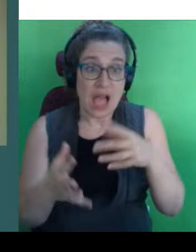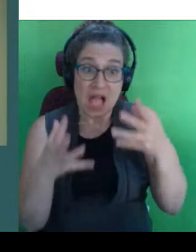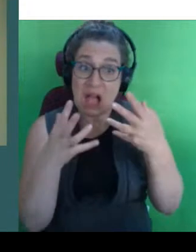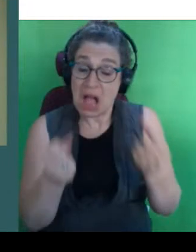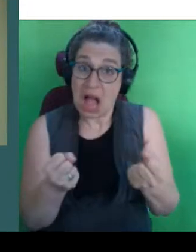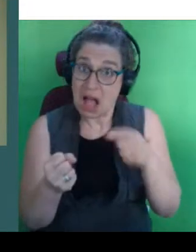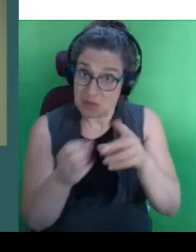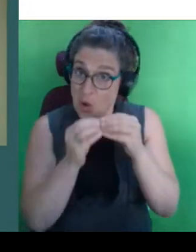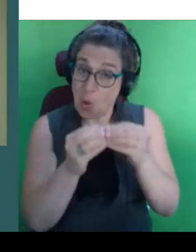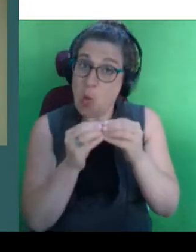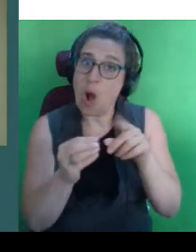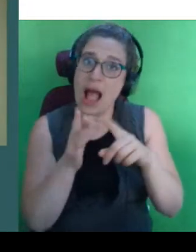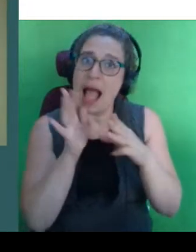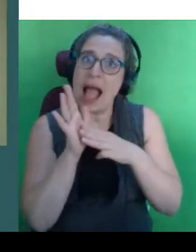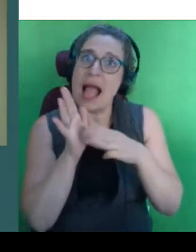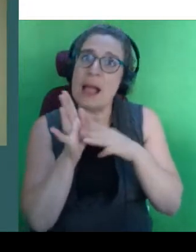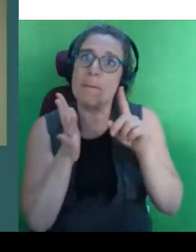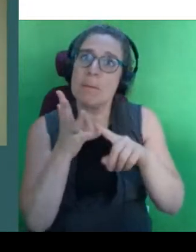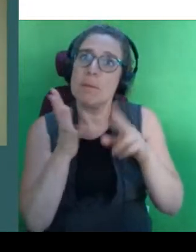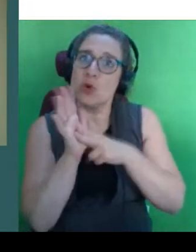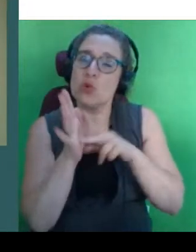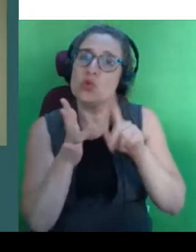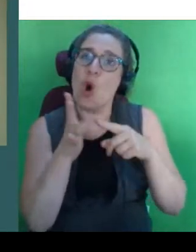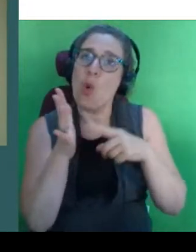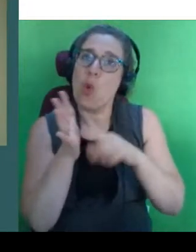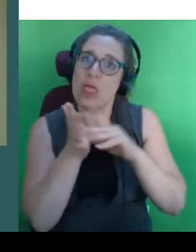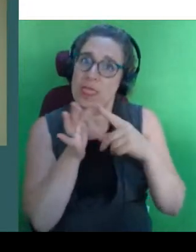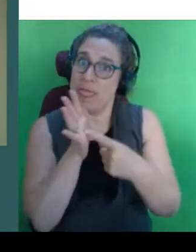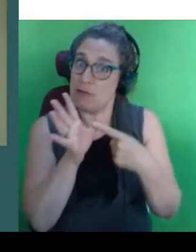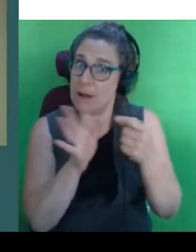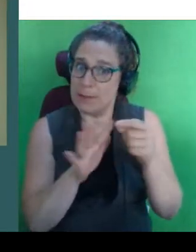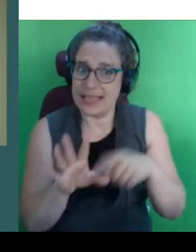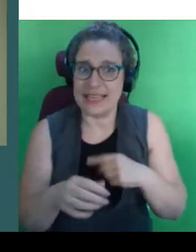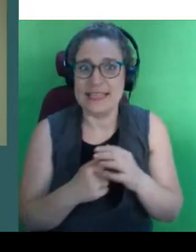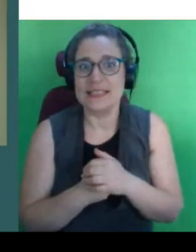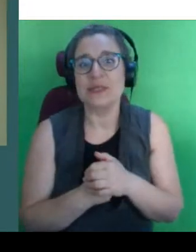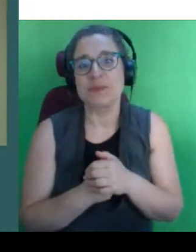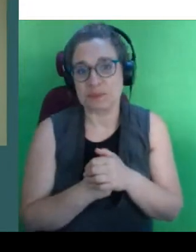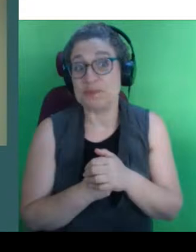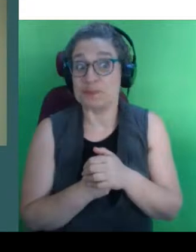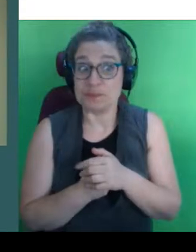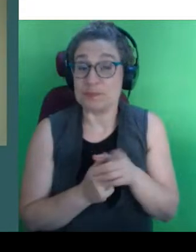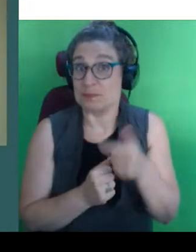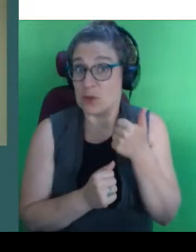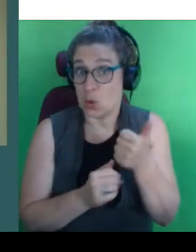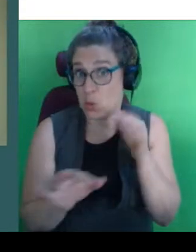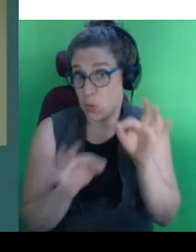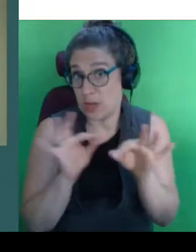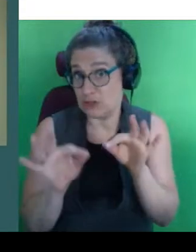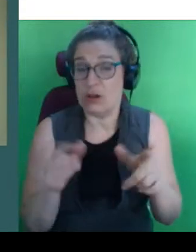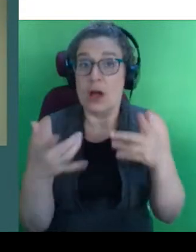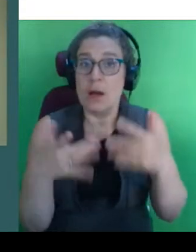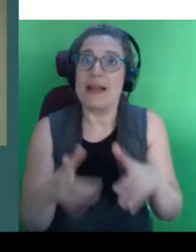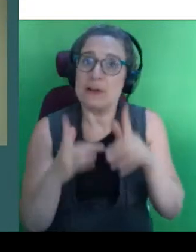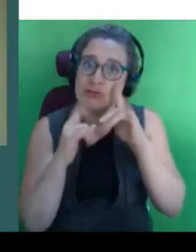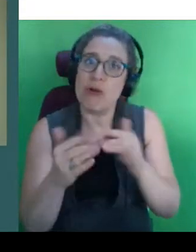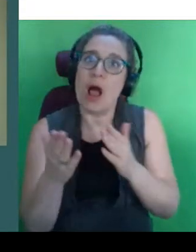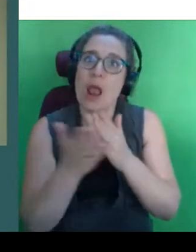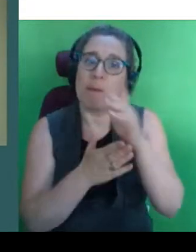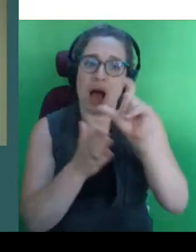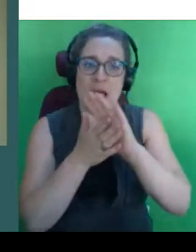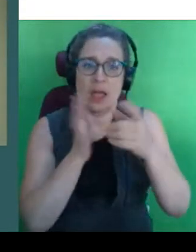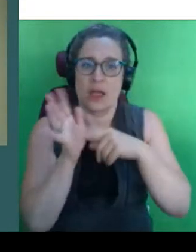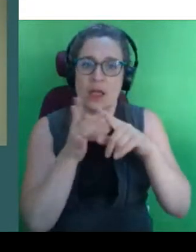immunotherapy? That's a very good question too. There's a trial by Christian Verkhoff looking at